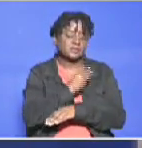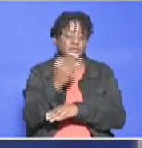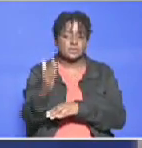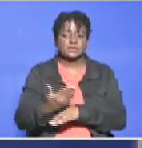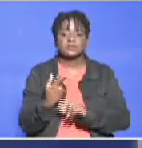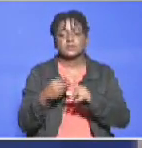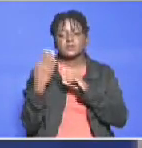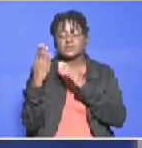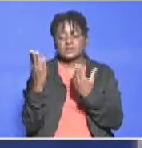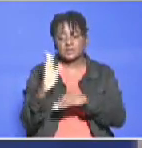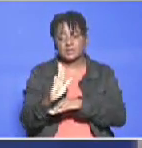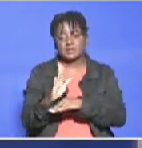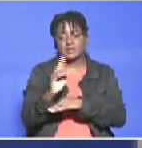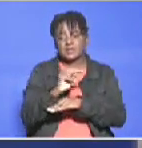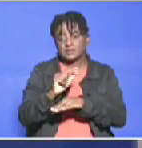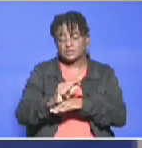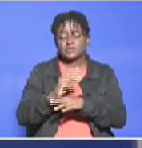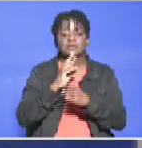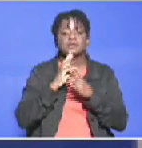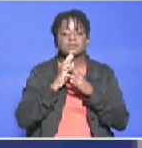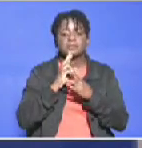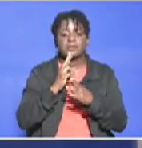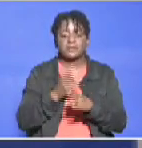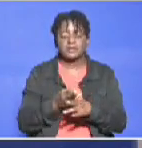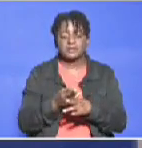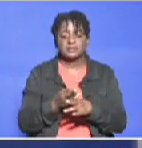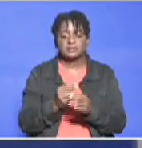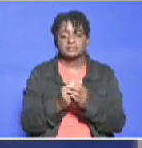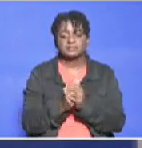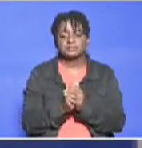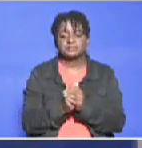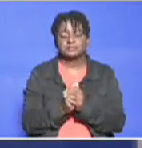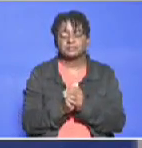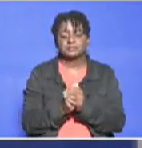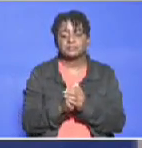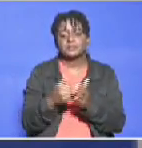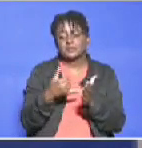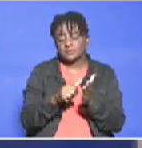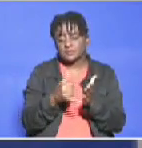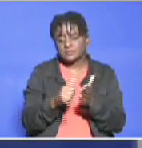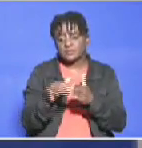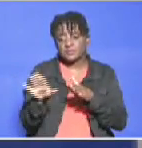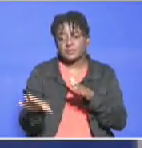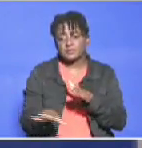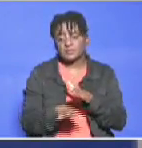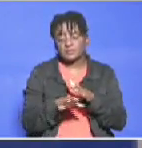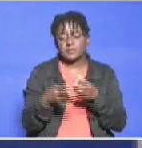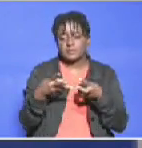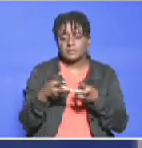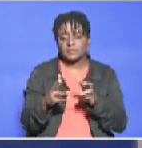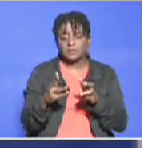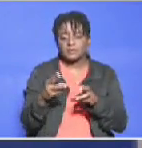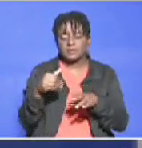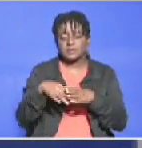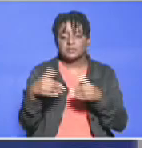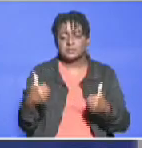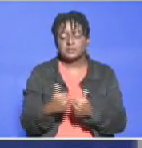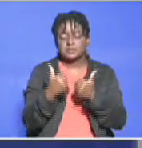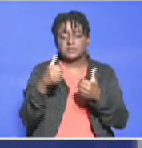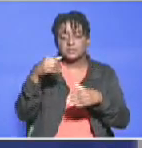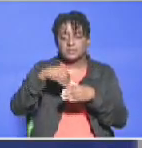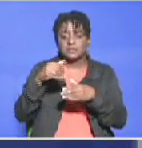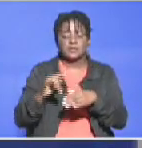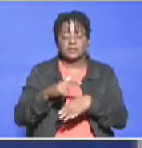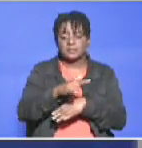the National Report. Thanks for starting your weekend off with us. An intense probe is underway into an incident involving a plane that went down